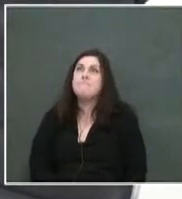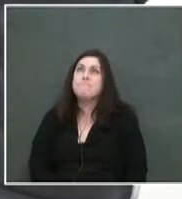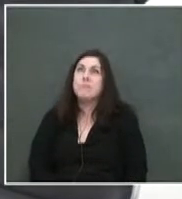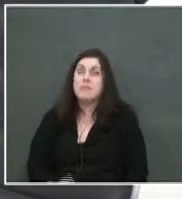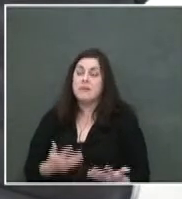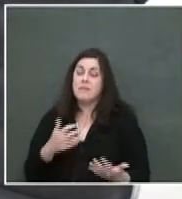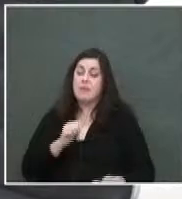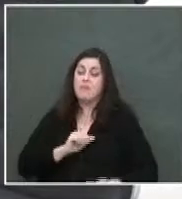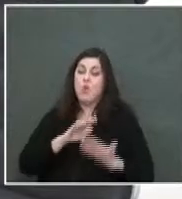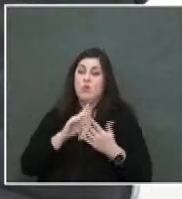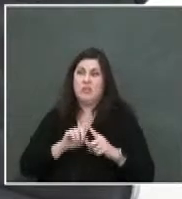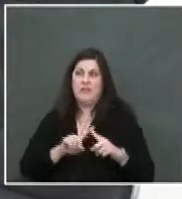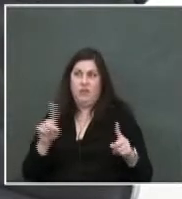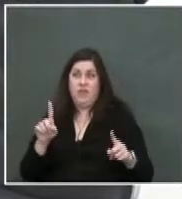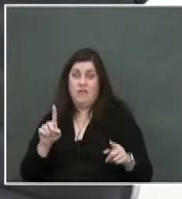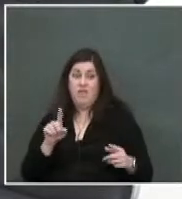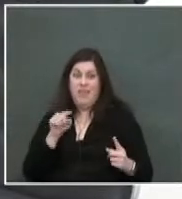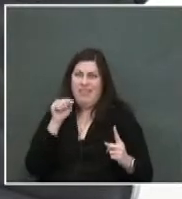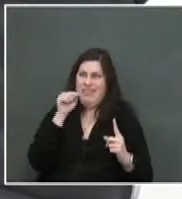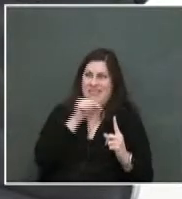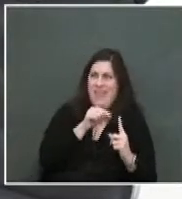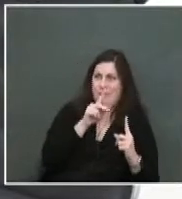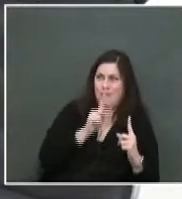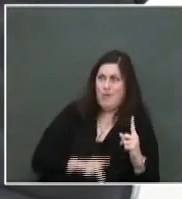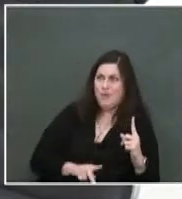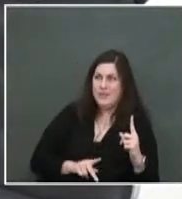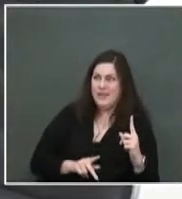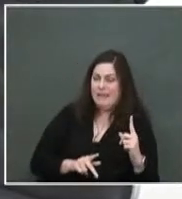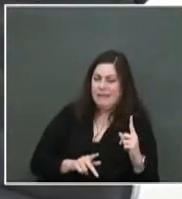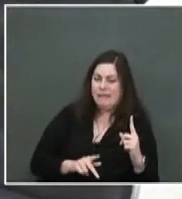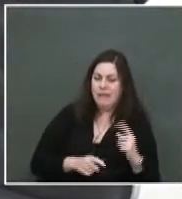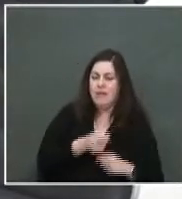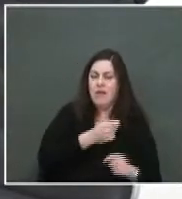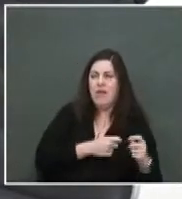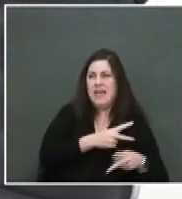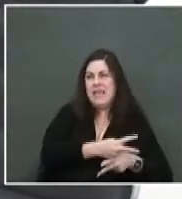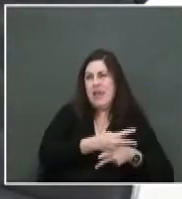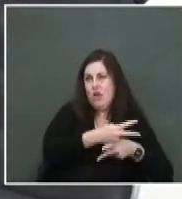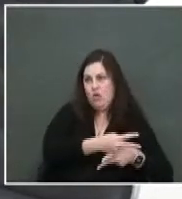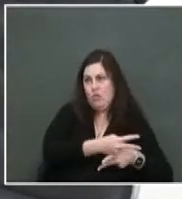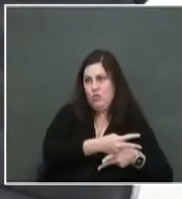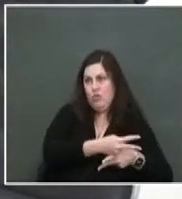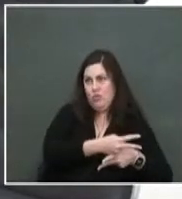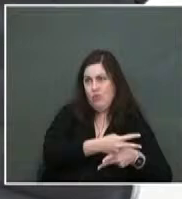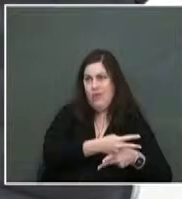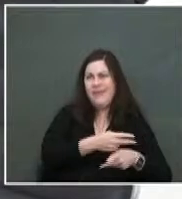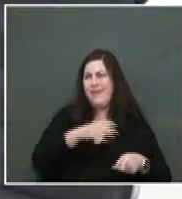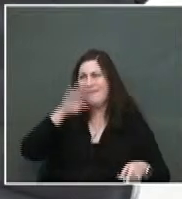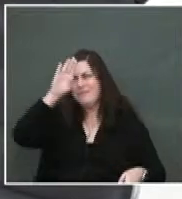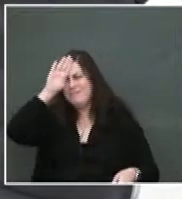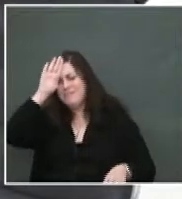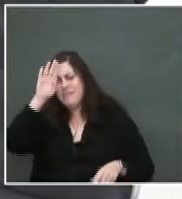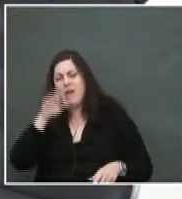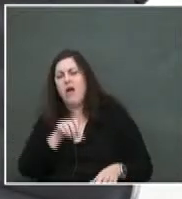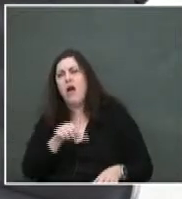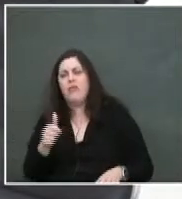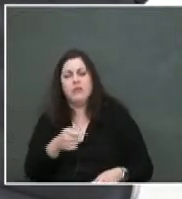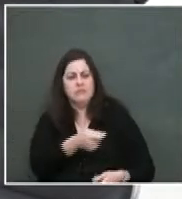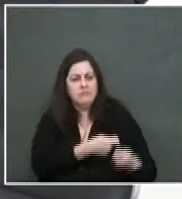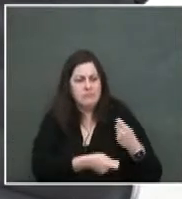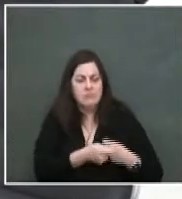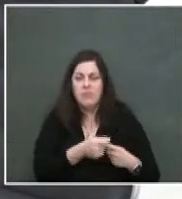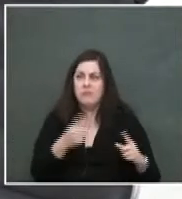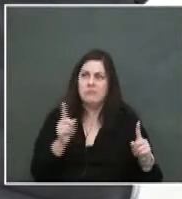something differently to make sure that we're providing them the care that they need, but not tying up our valuable fire department